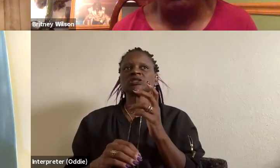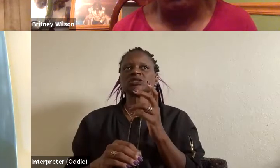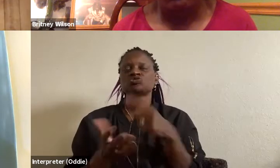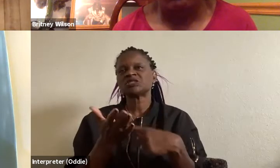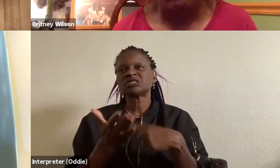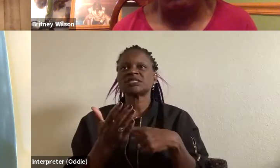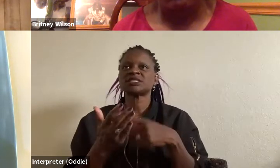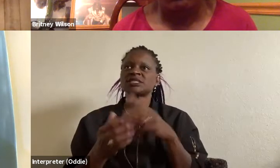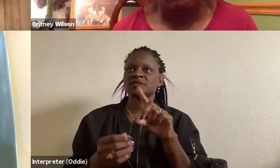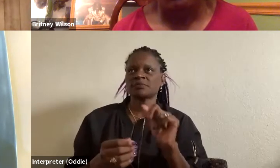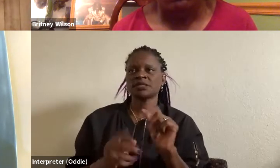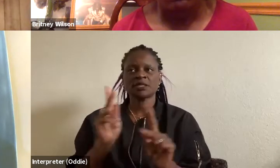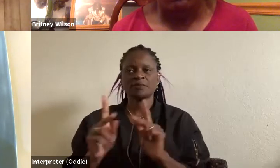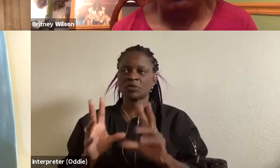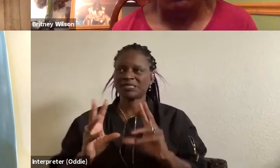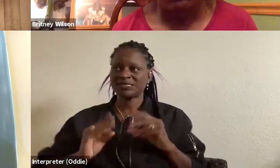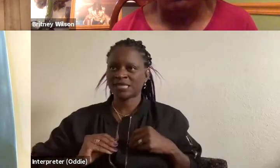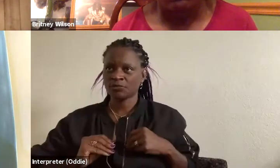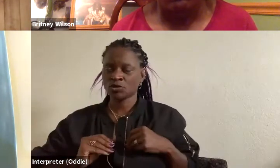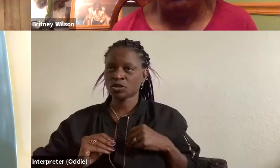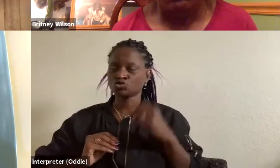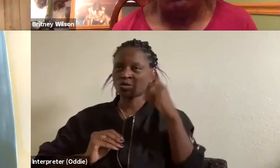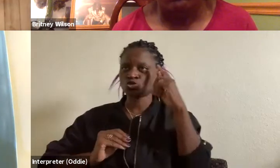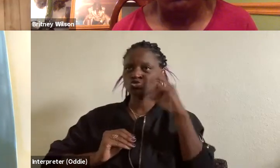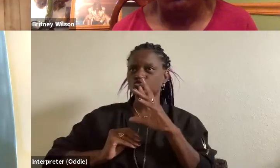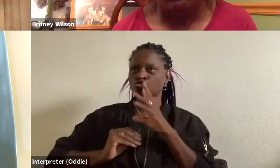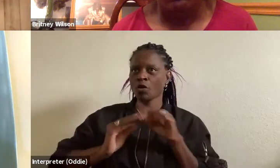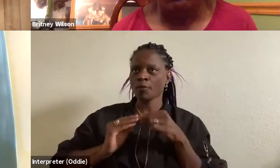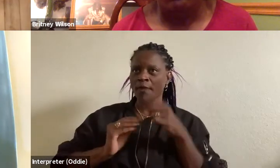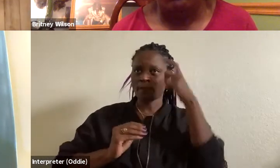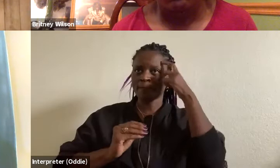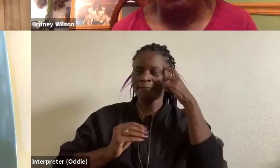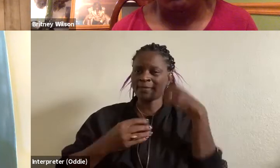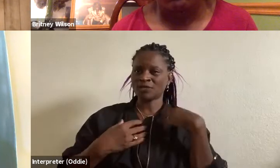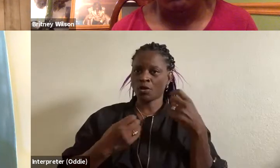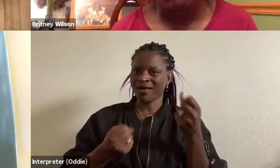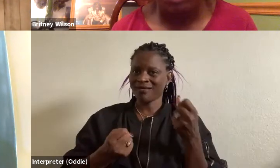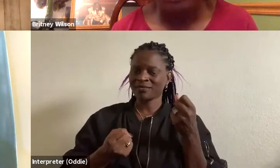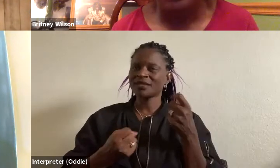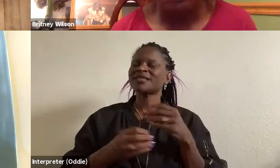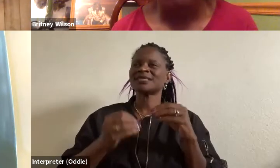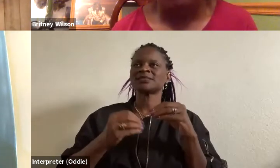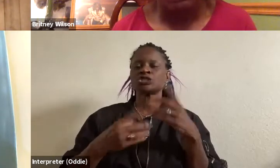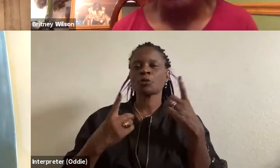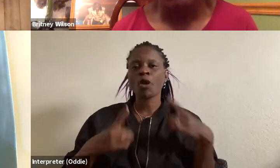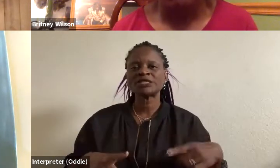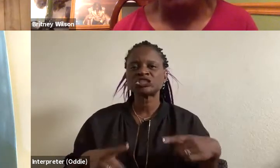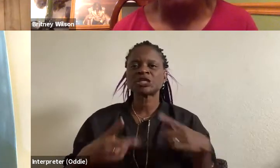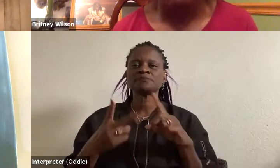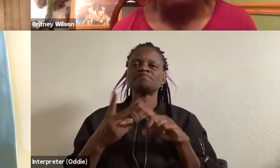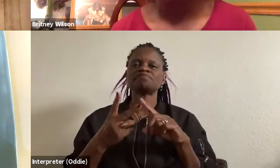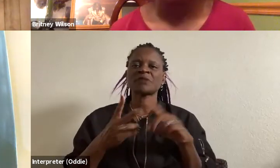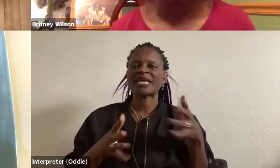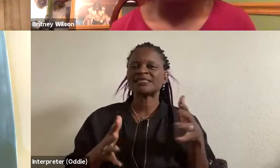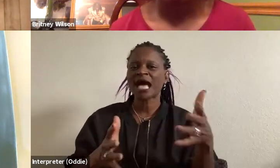when it comes to mental health, kind of what you were saying, Brittany, it's mainly depression and anxiety that's talked about, not bipolar